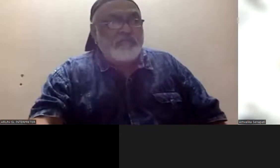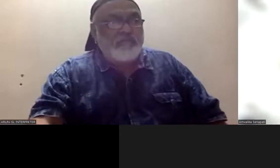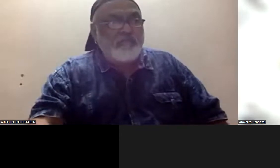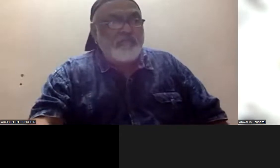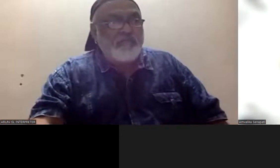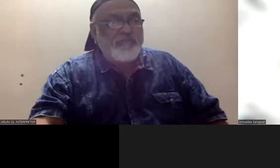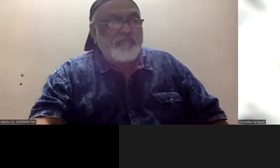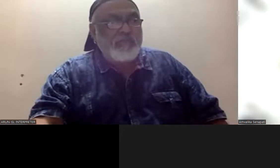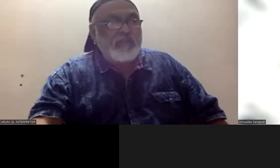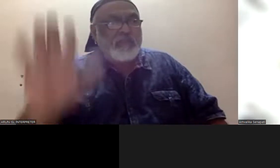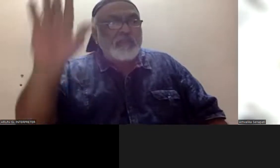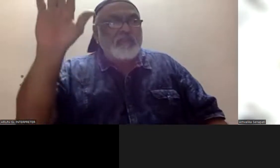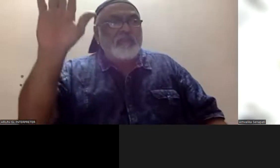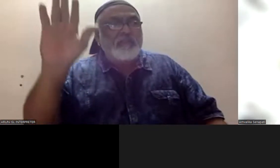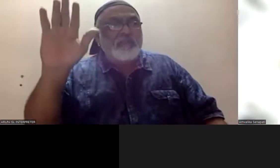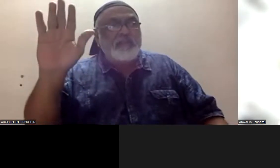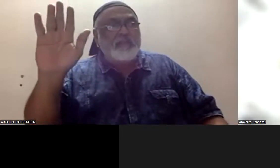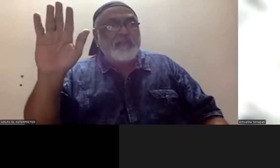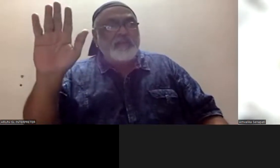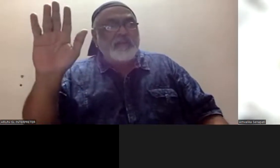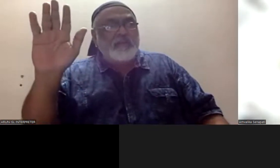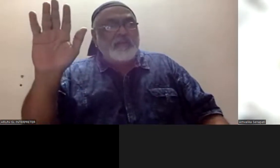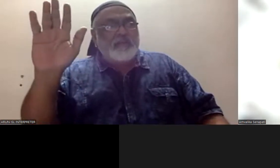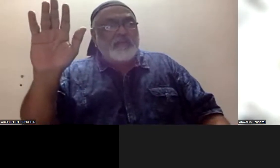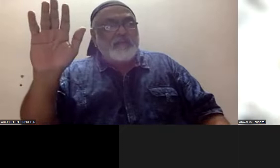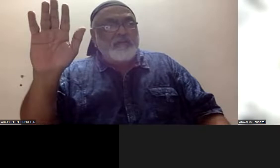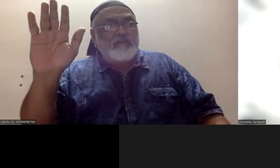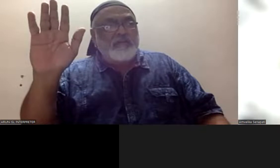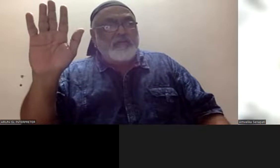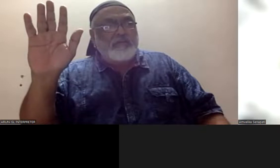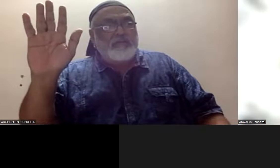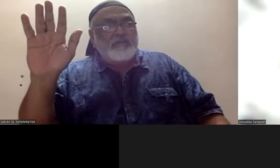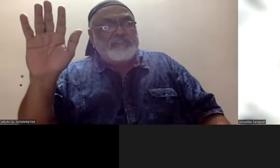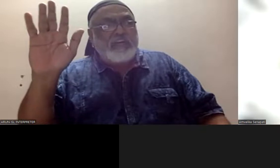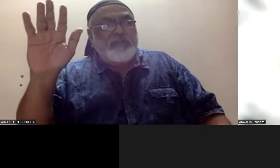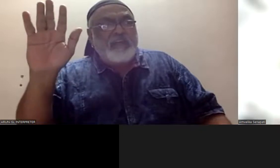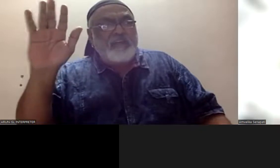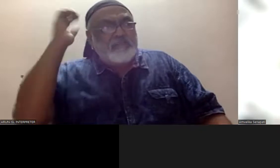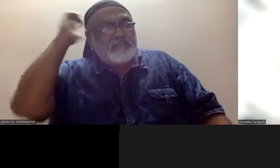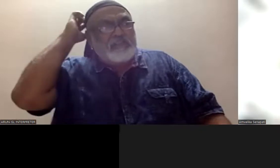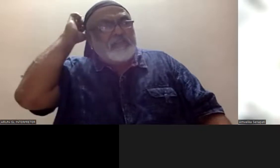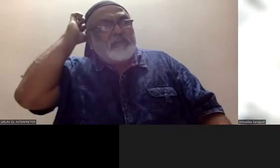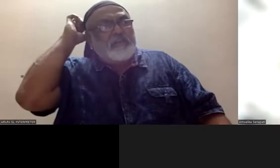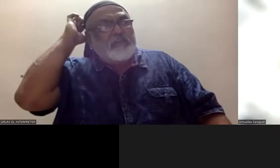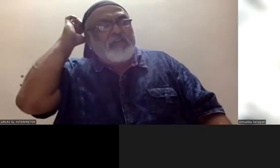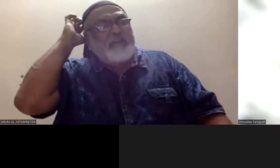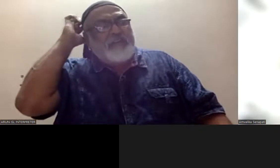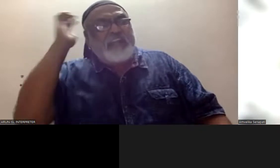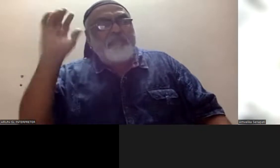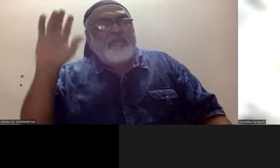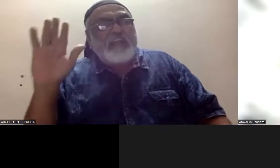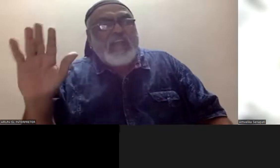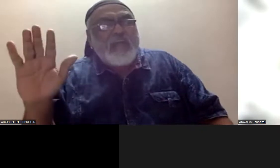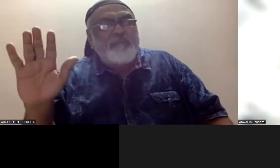And this, I think, should and be pushed for with NAC. This can be pushed yeah, for. that Sorry to Yes. jump. Right? Sorry to jump You in, have a but